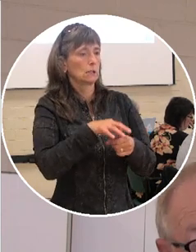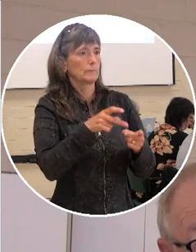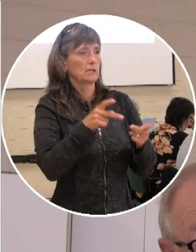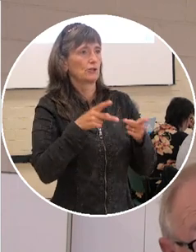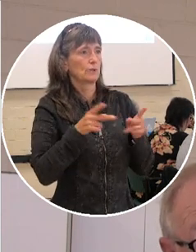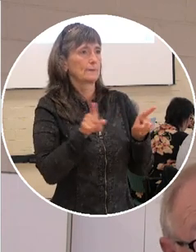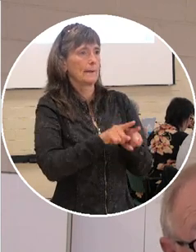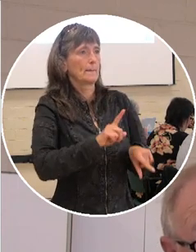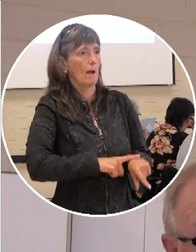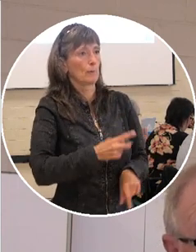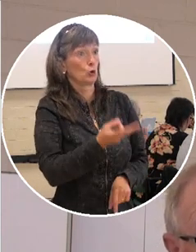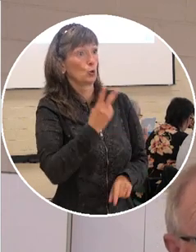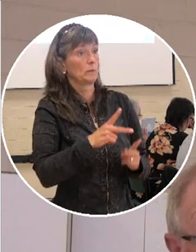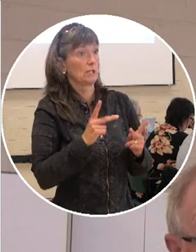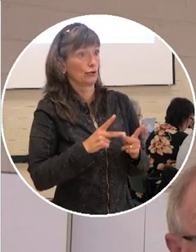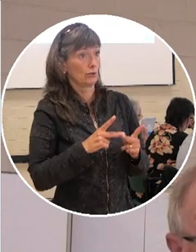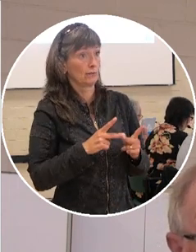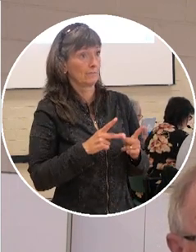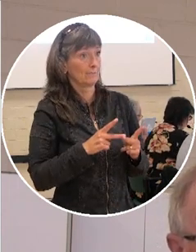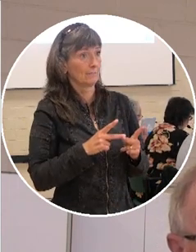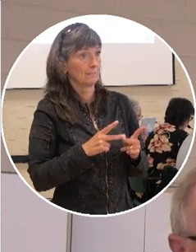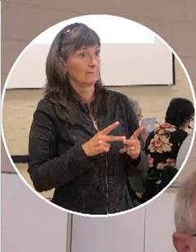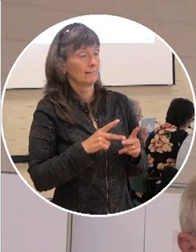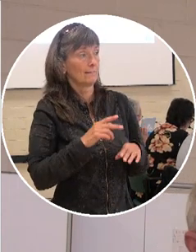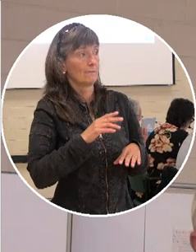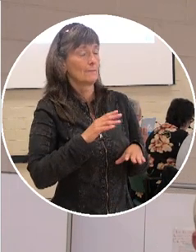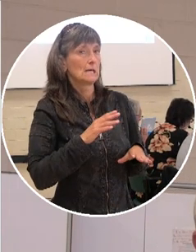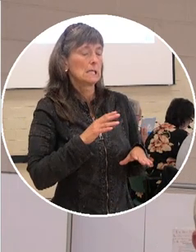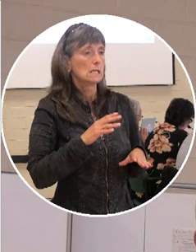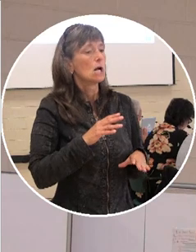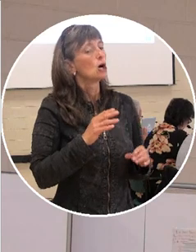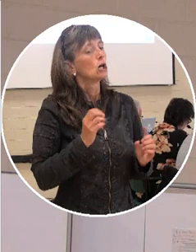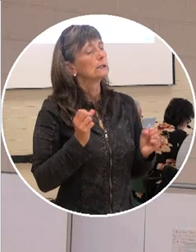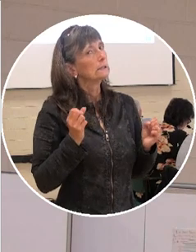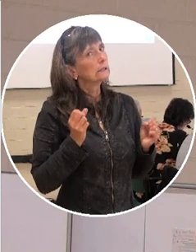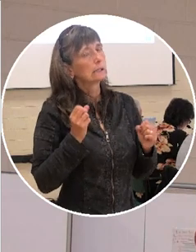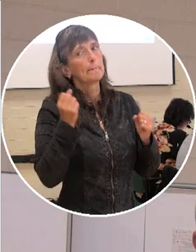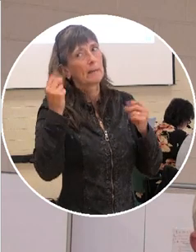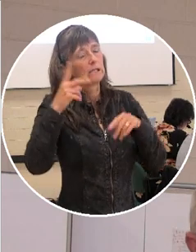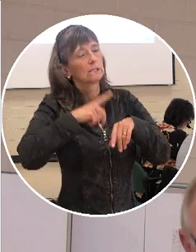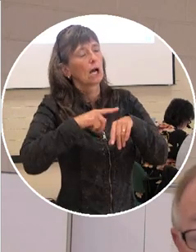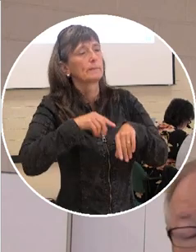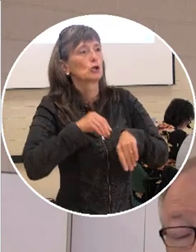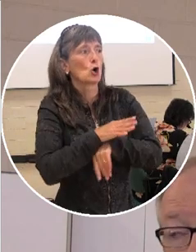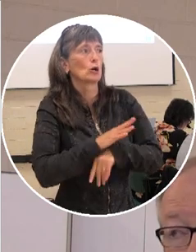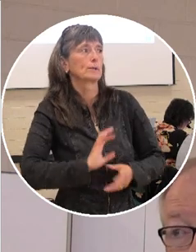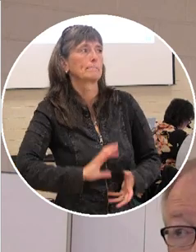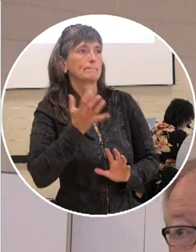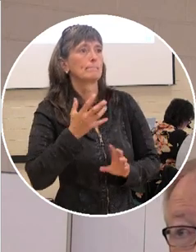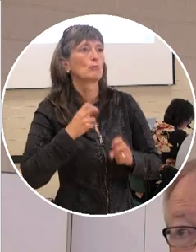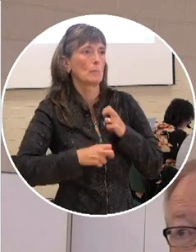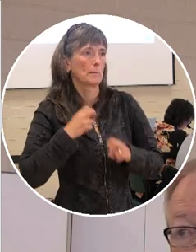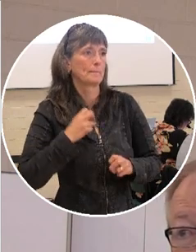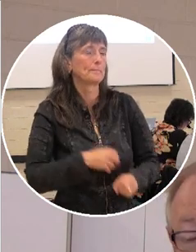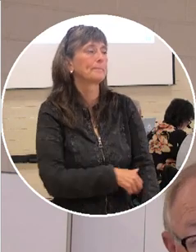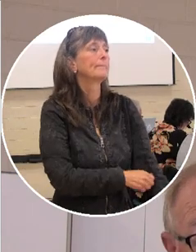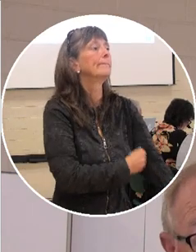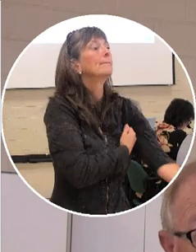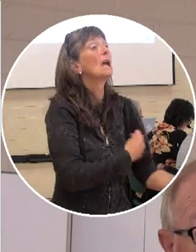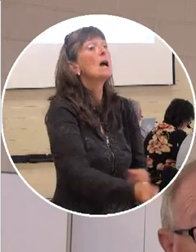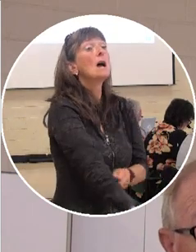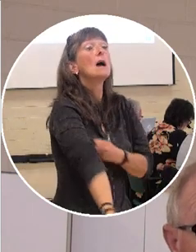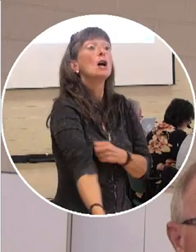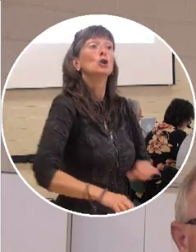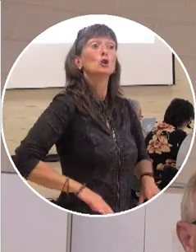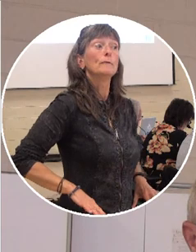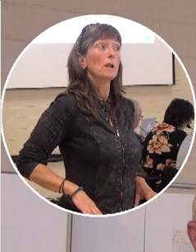simultaneously. And that tended to be problematic in many jurisdictions. Newfoundland, however, did not say